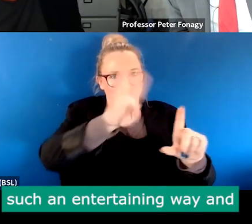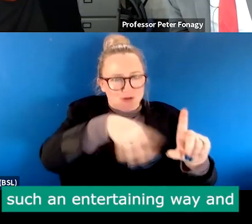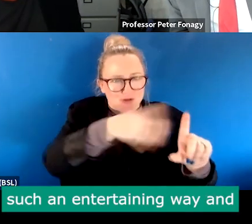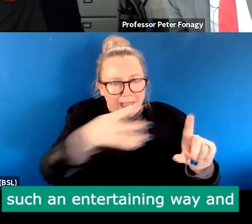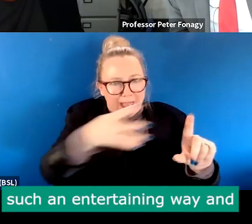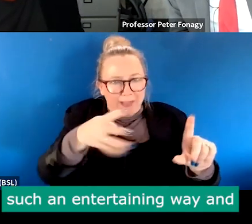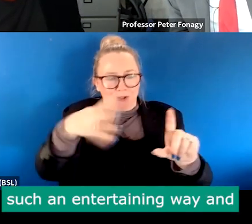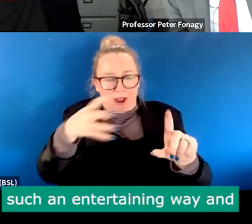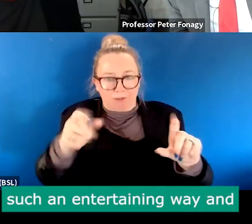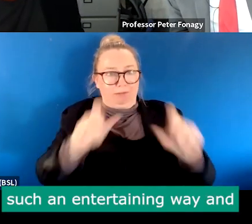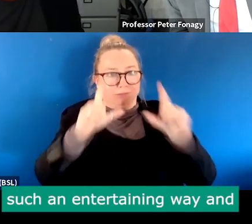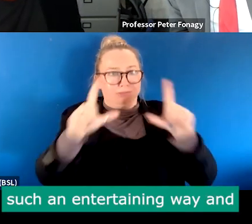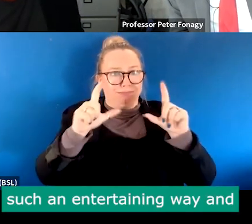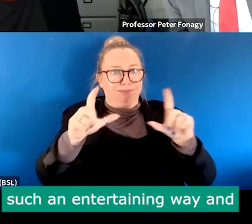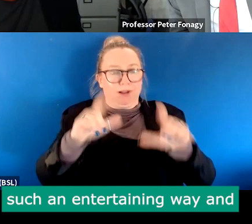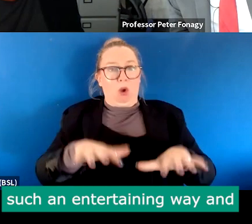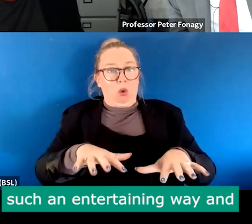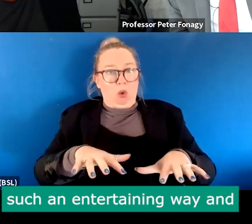such an